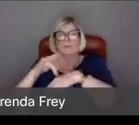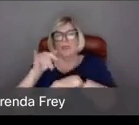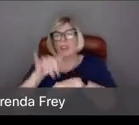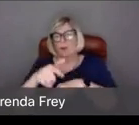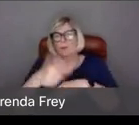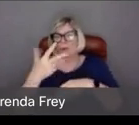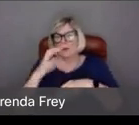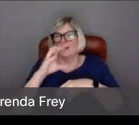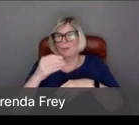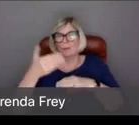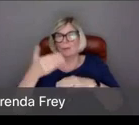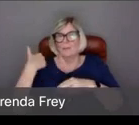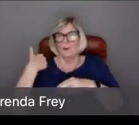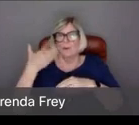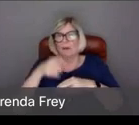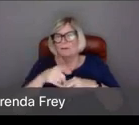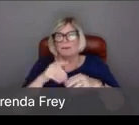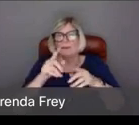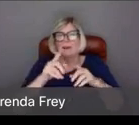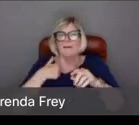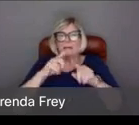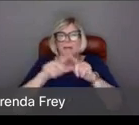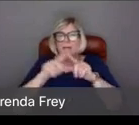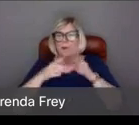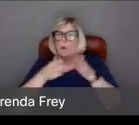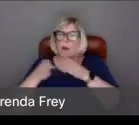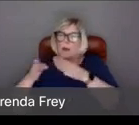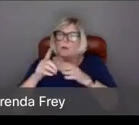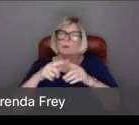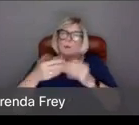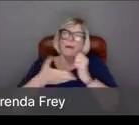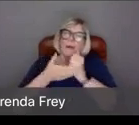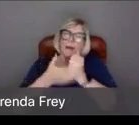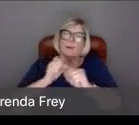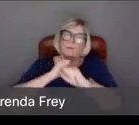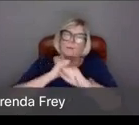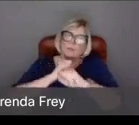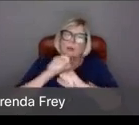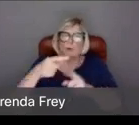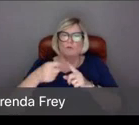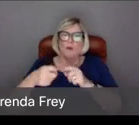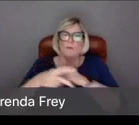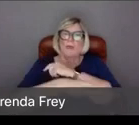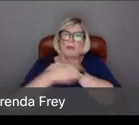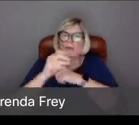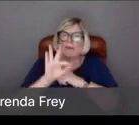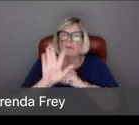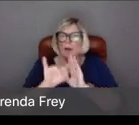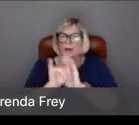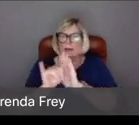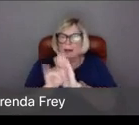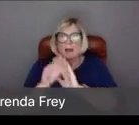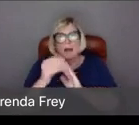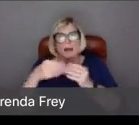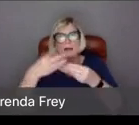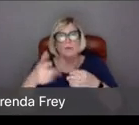companies has introduced all different ways to help protect yourself from identity theft and also giving you access to